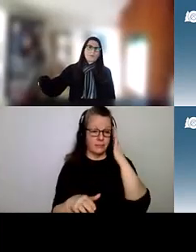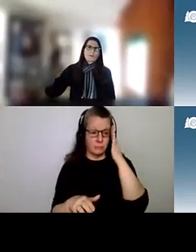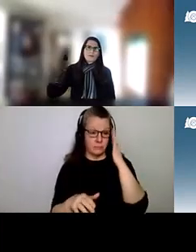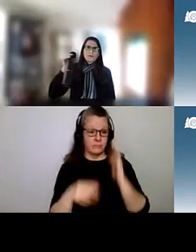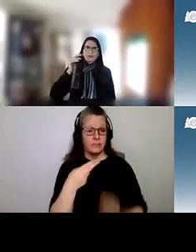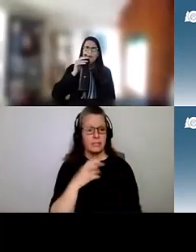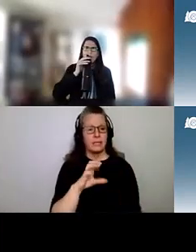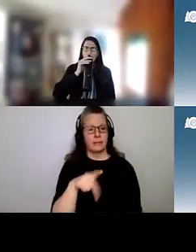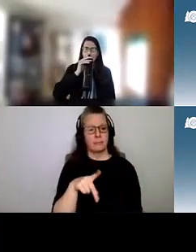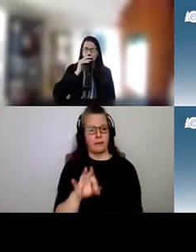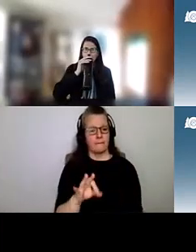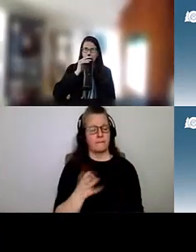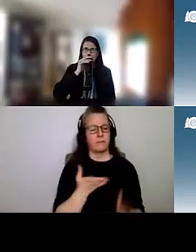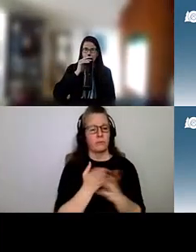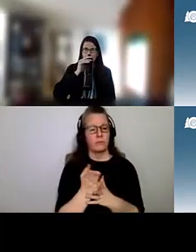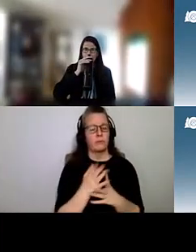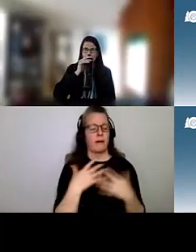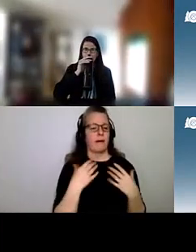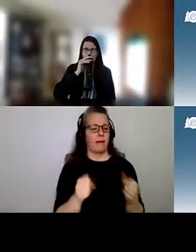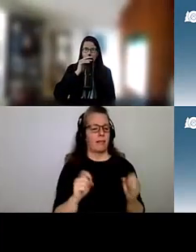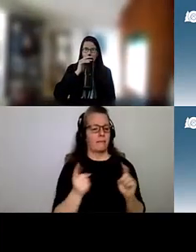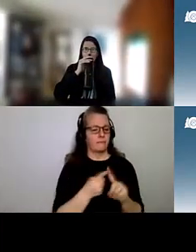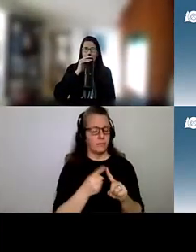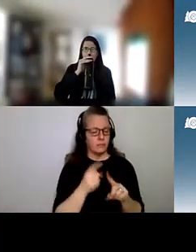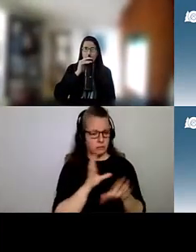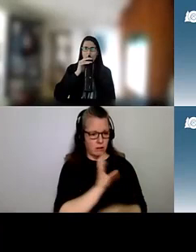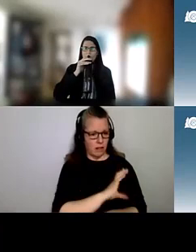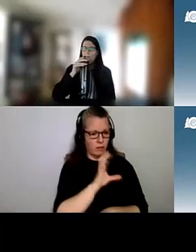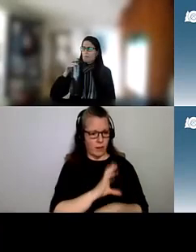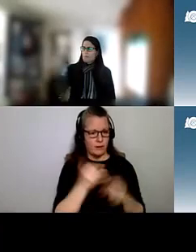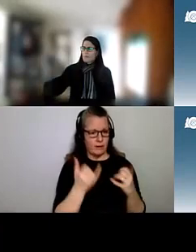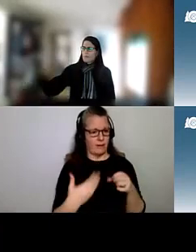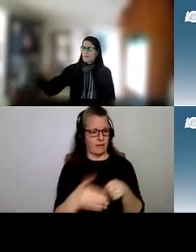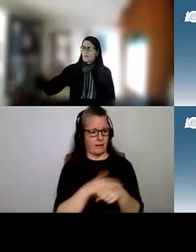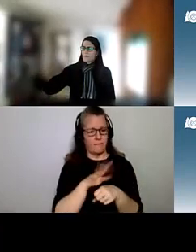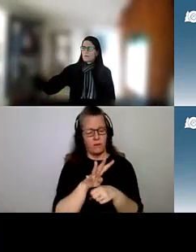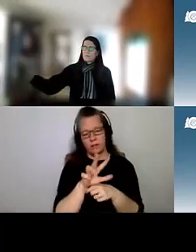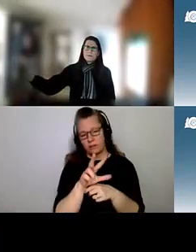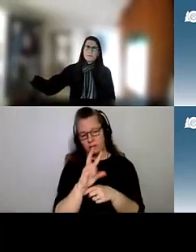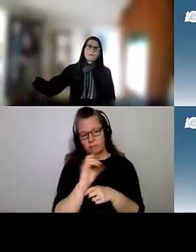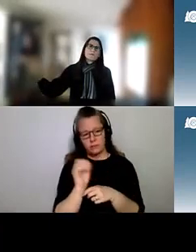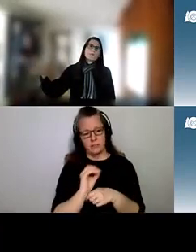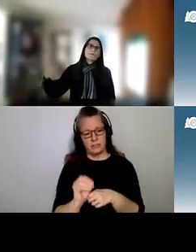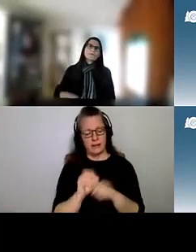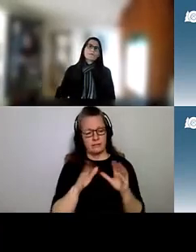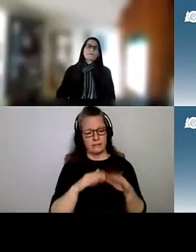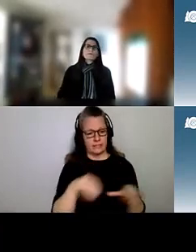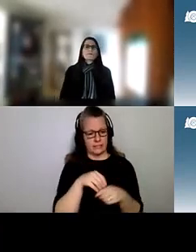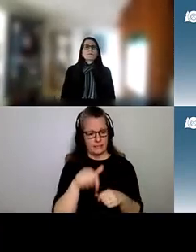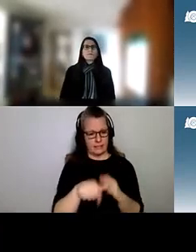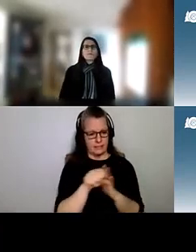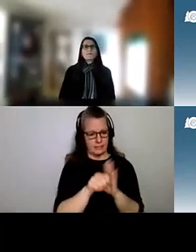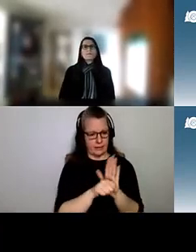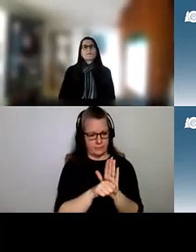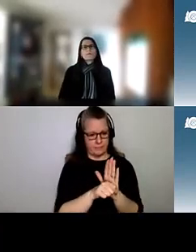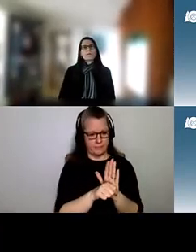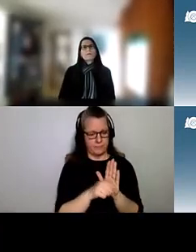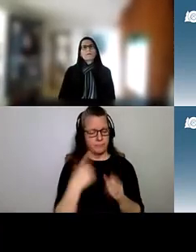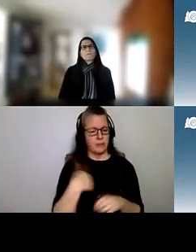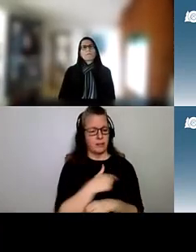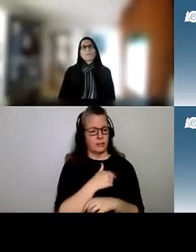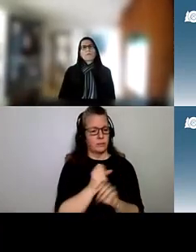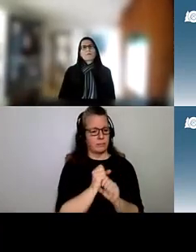HCPF through Health First Colorado currently covers 43% of kids in the state. And as we